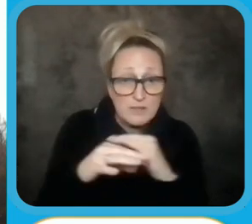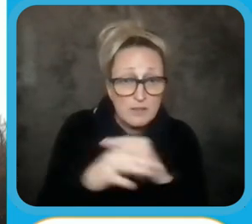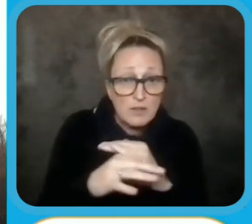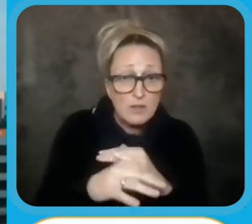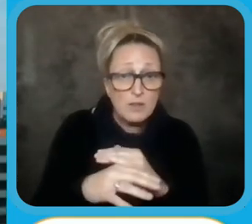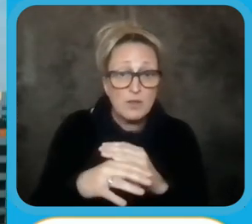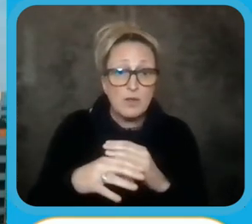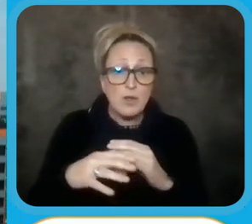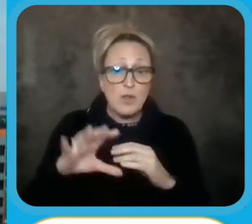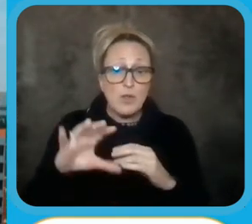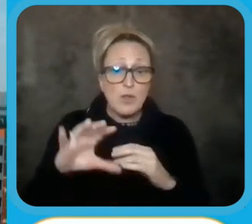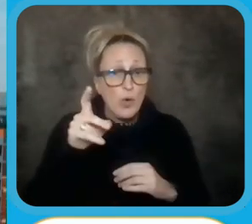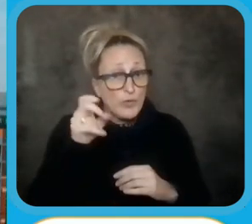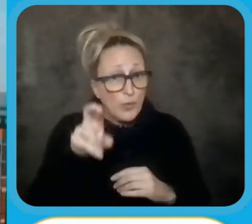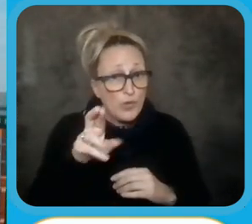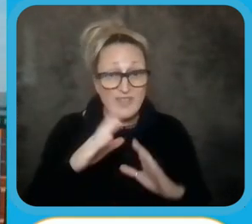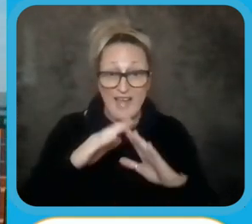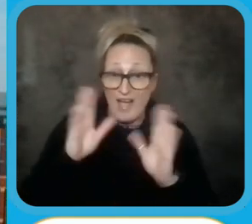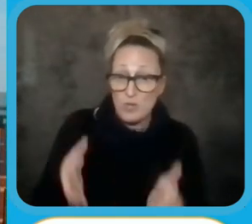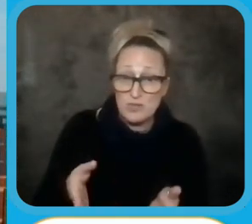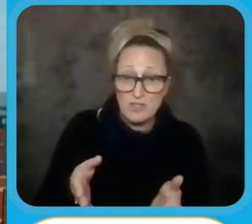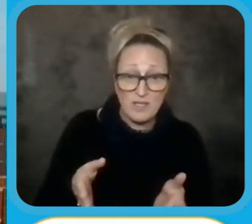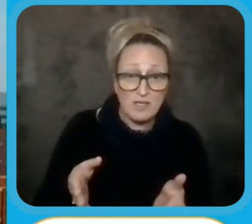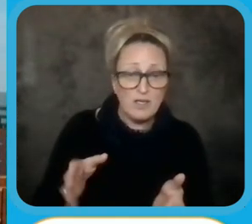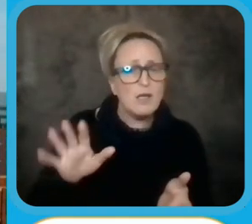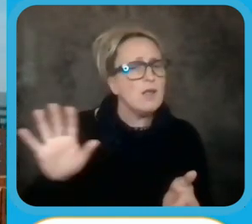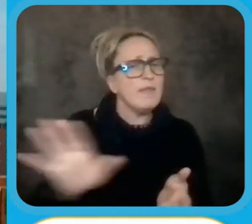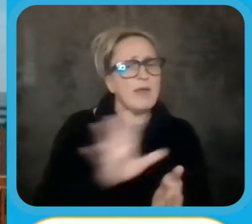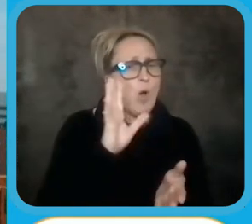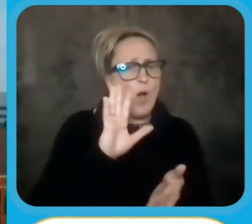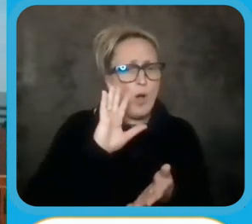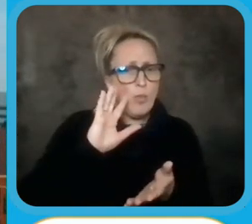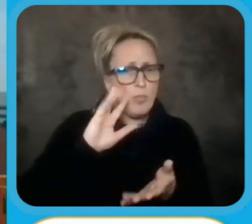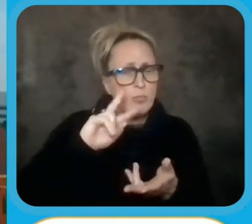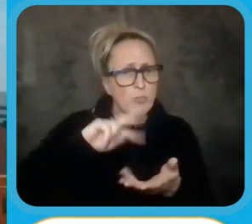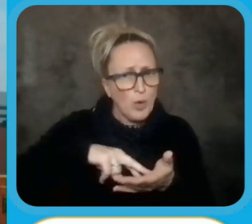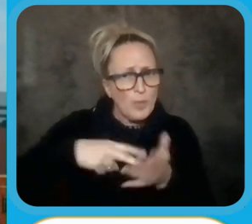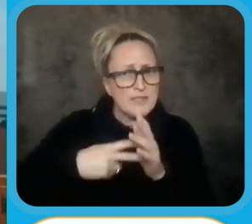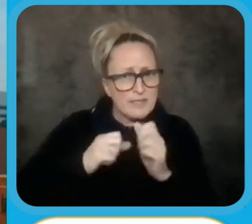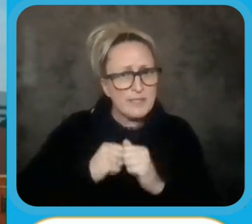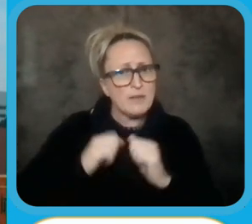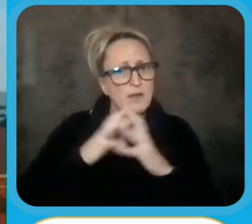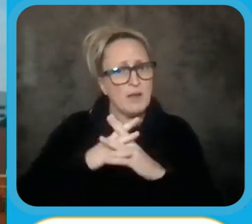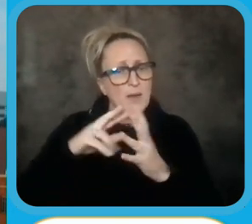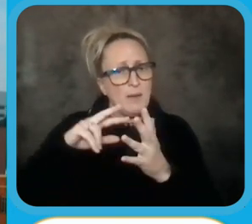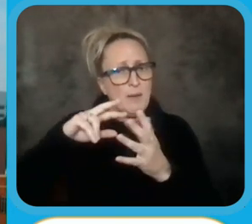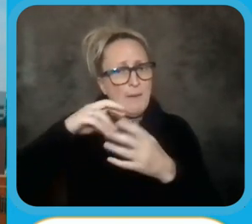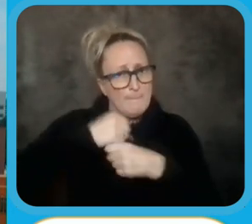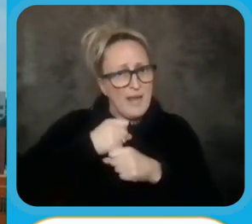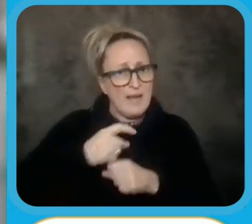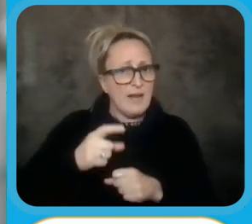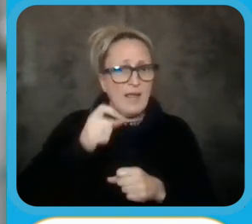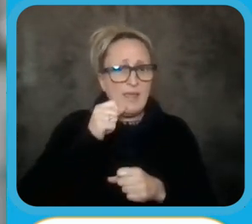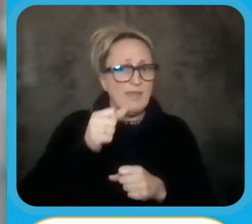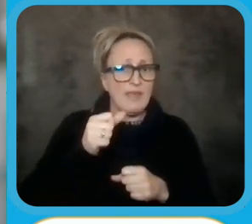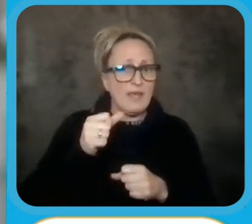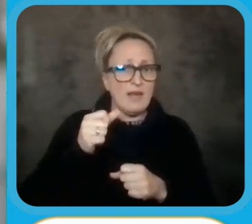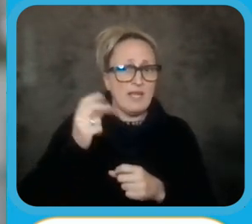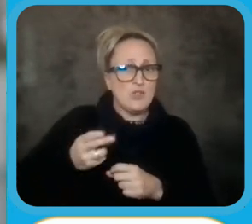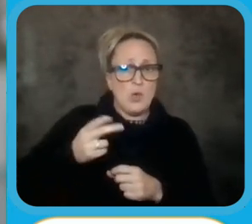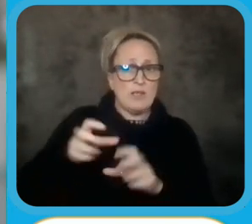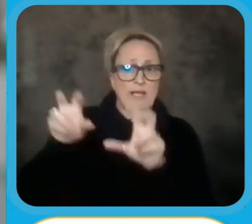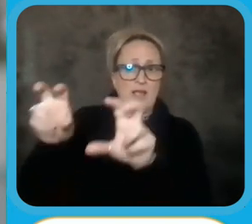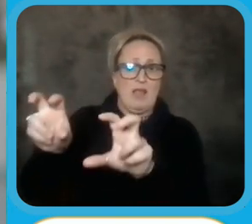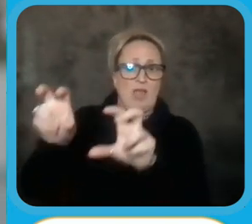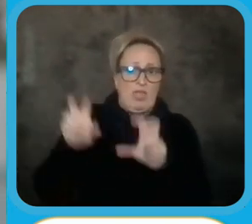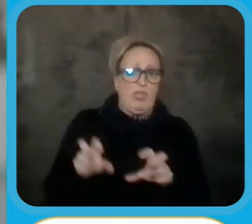corridors, the housing, those were all purposely made and then historically disinvested. We have